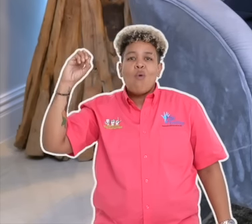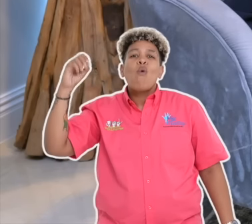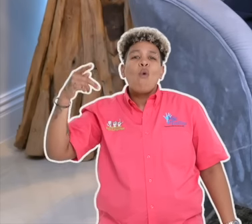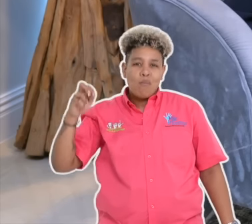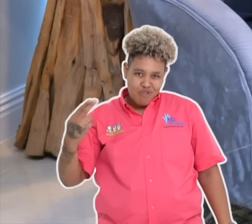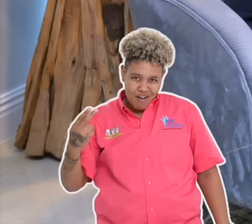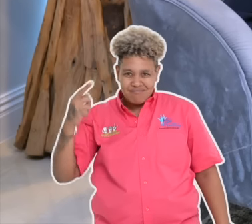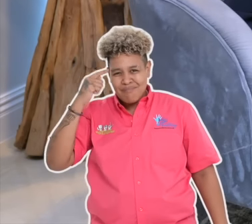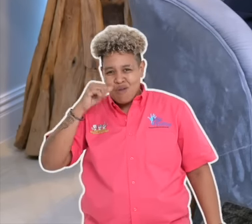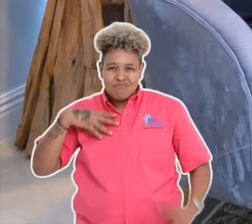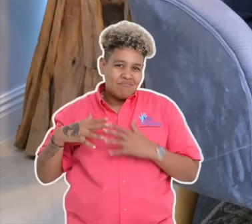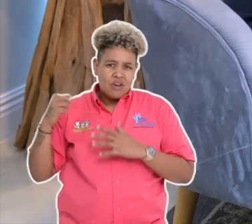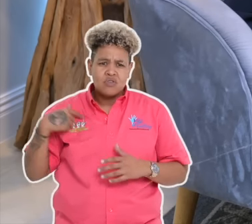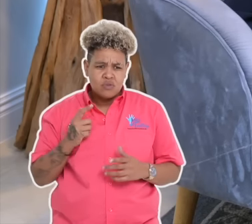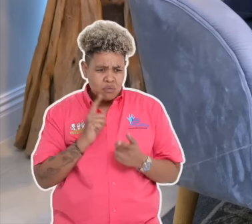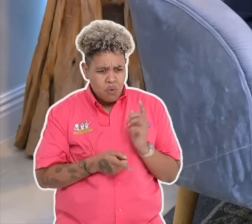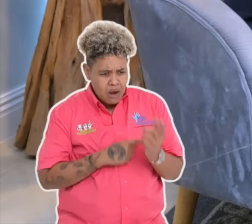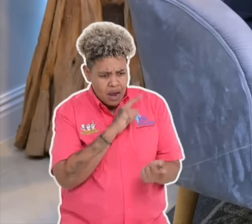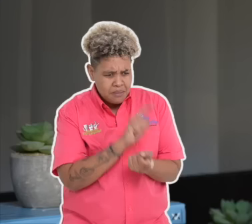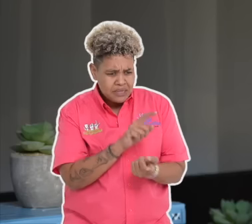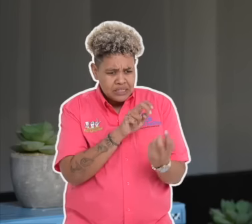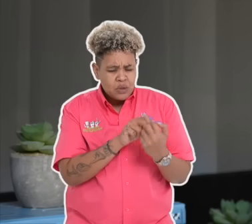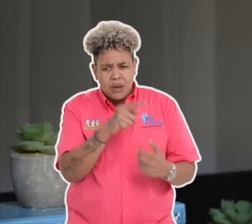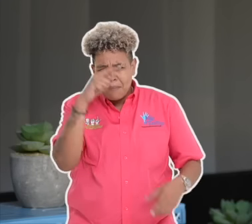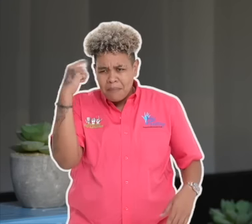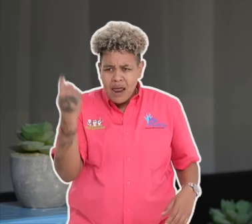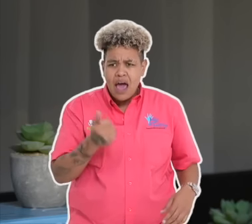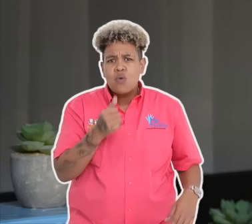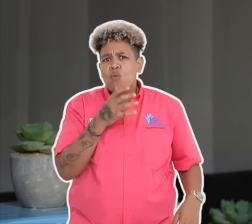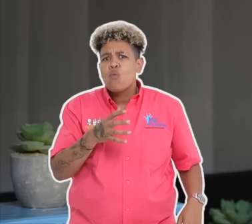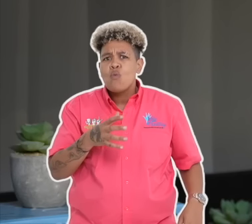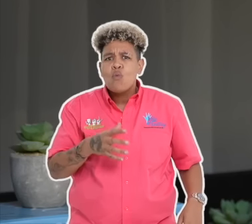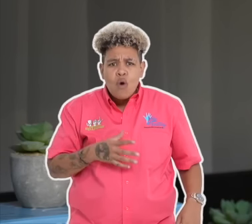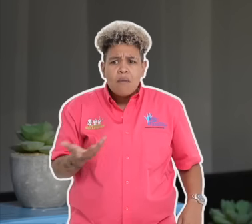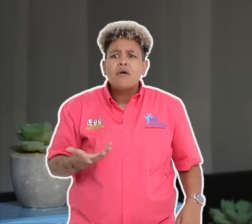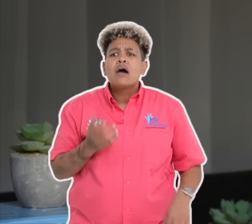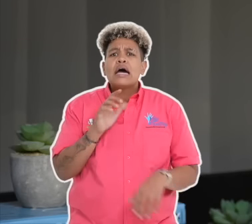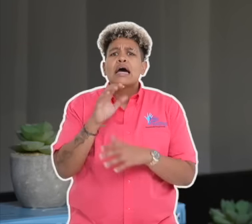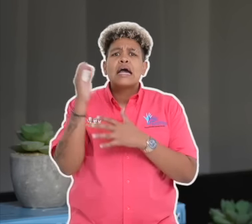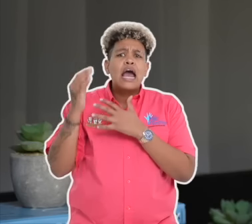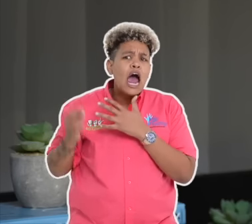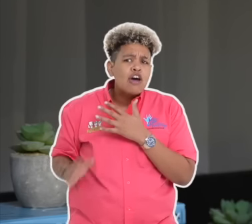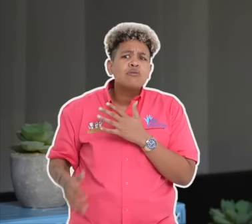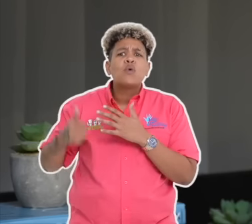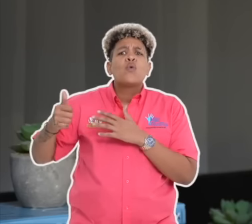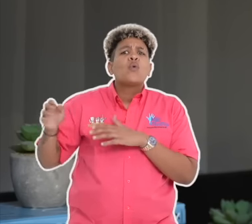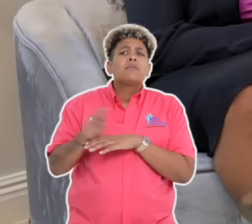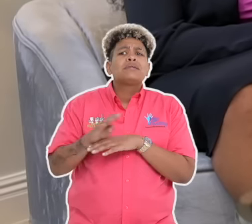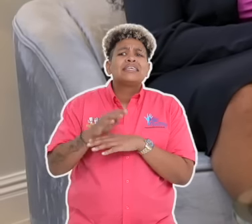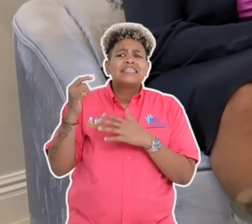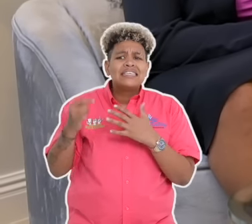Oprah. And so the moment I had the opportunity to sit with you, black woman,